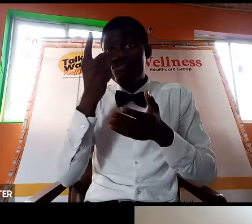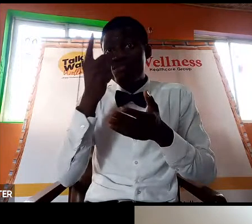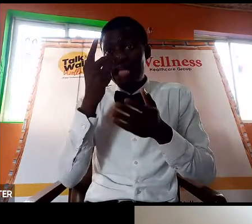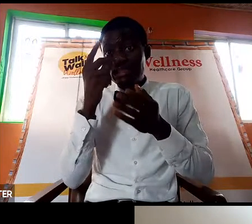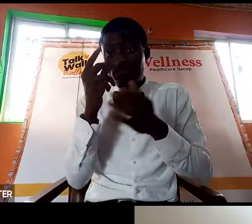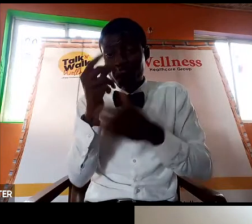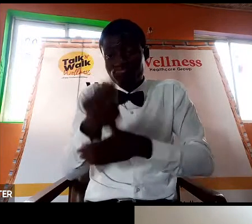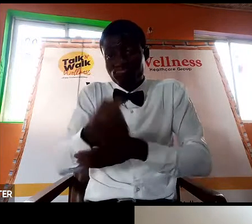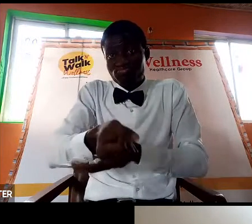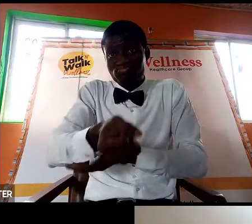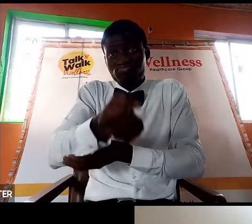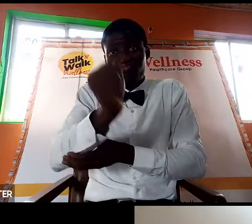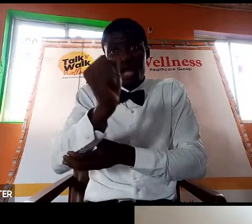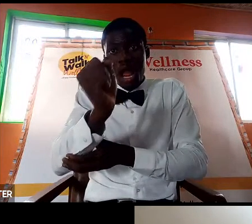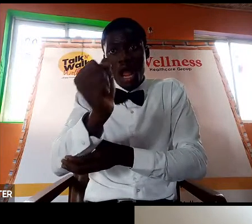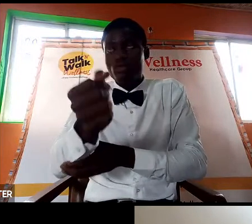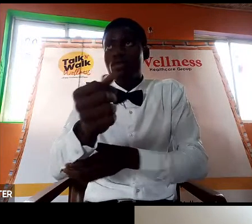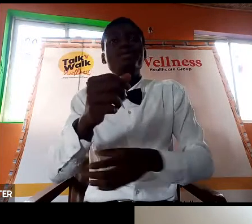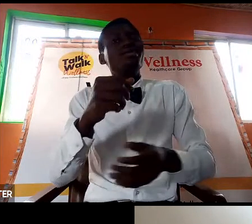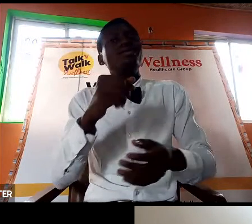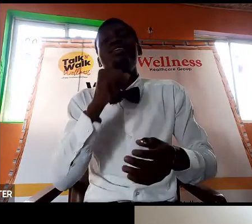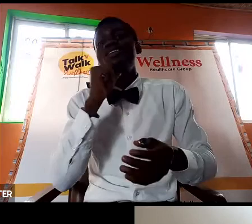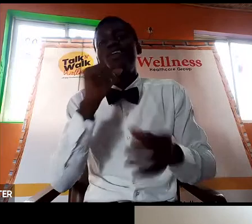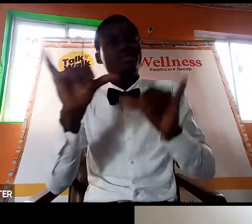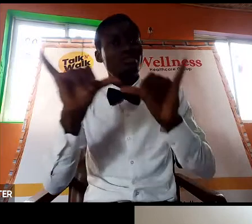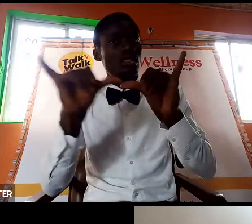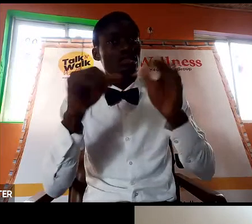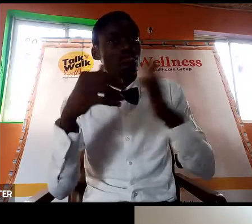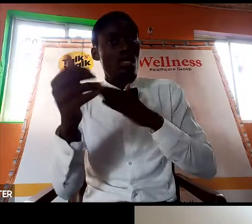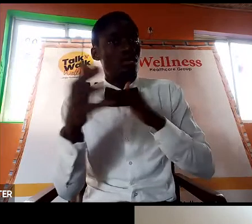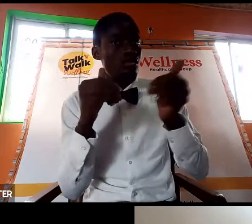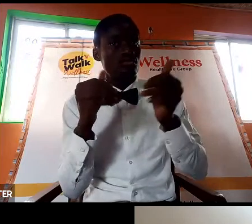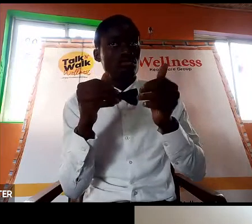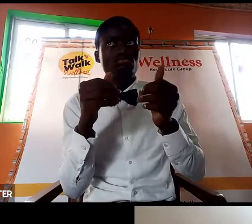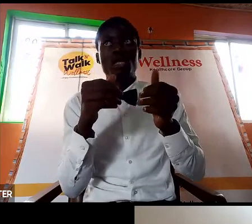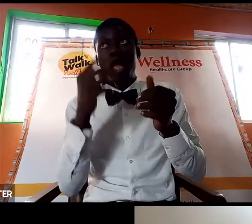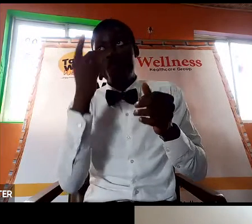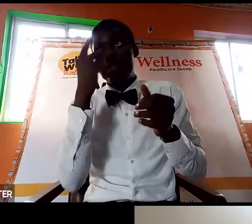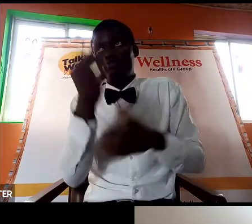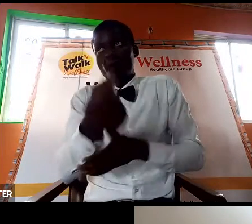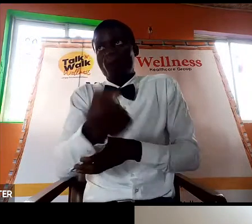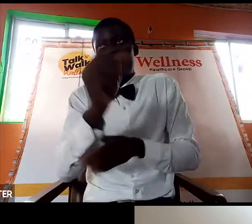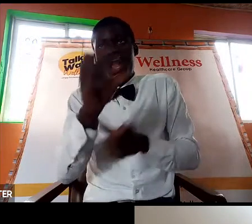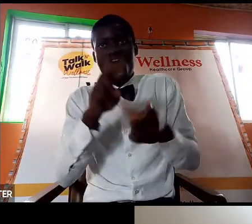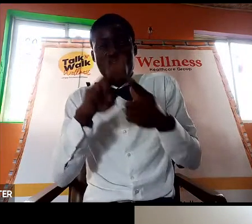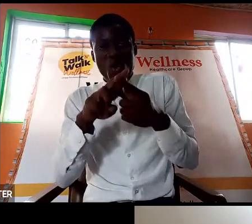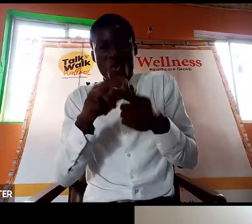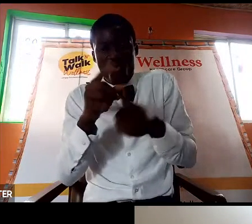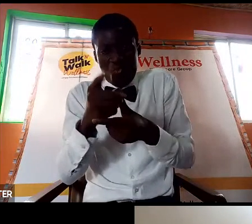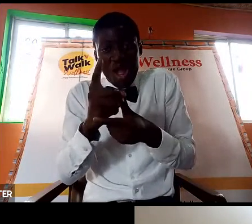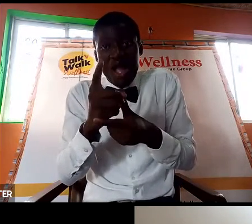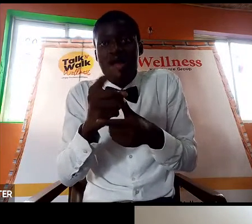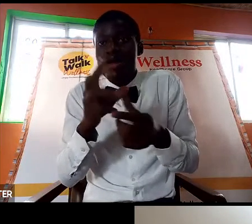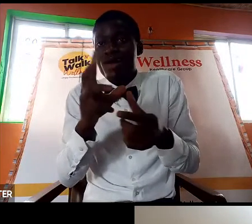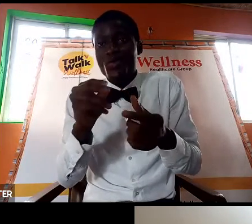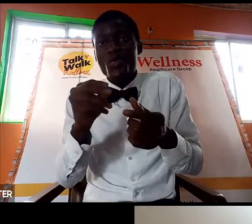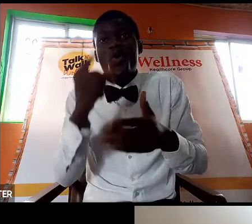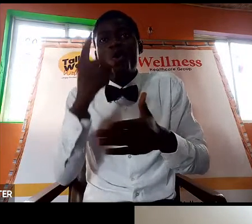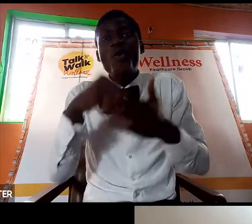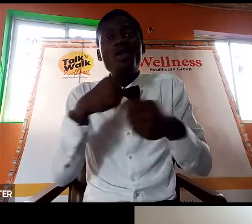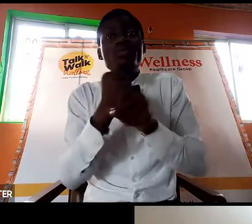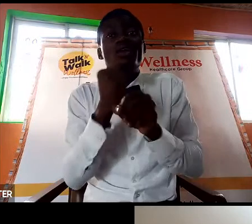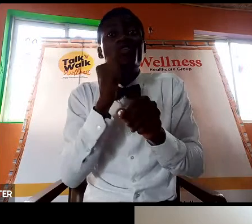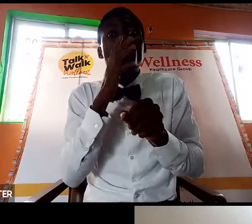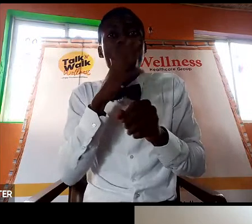that matters. It's how you can use the size, and what makes a woman enjoy sex is not deep inside. It's on